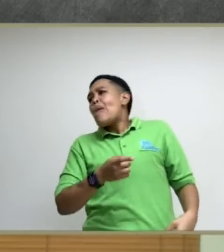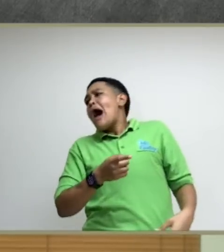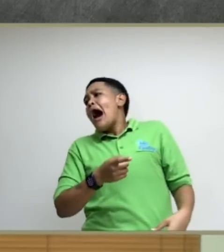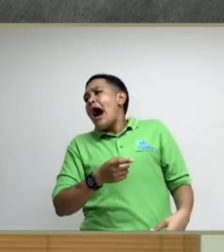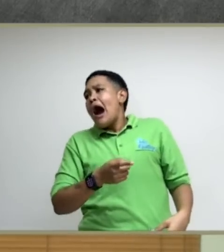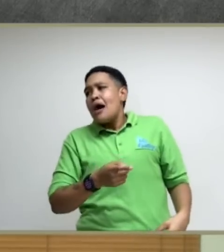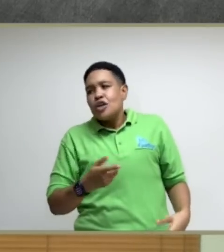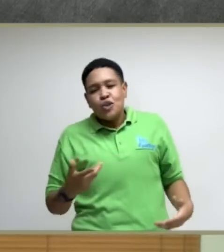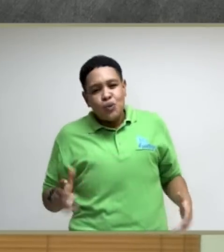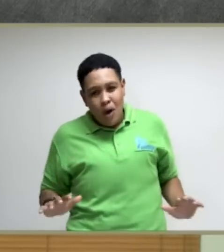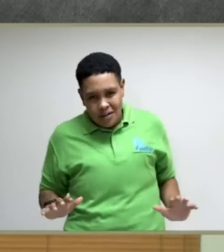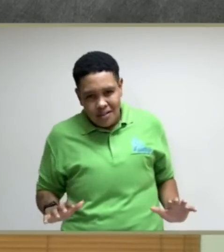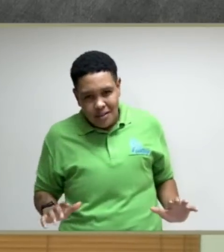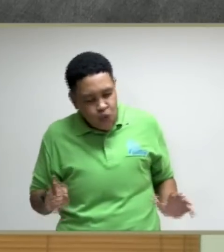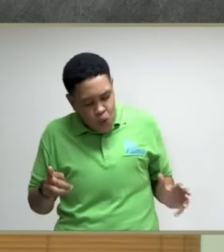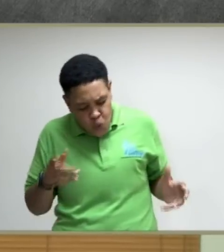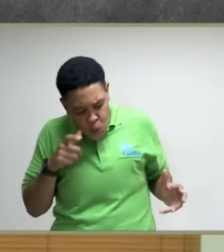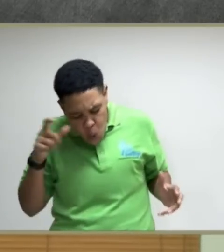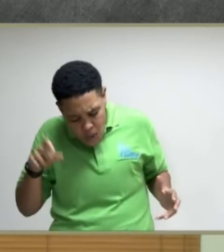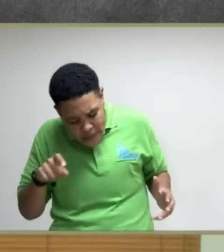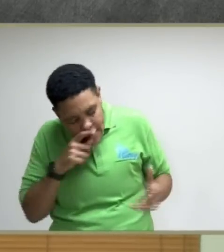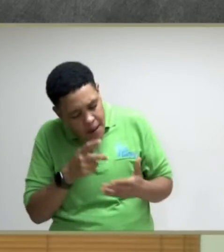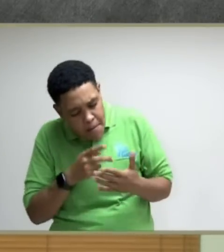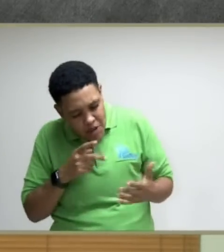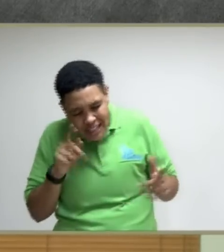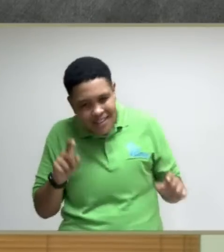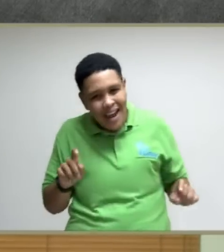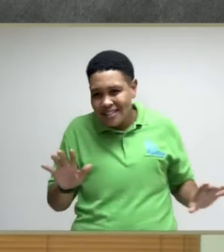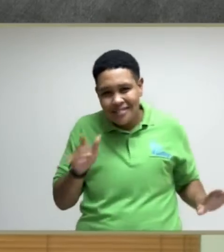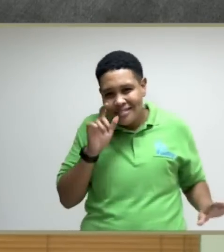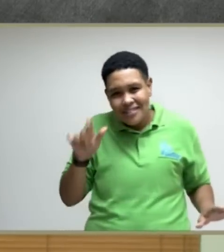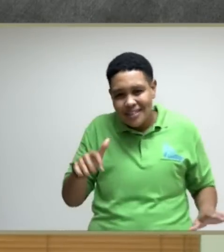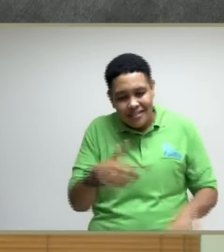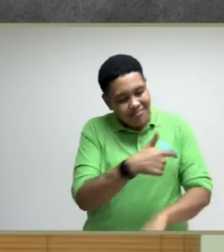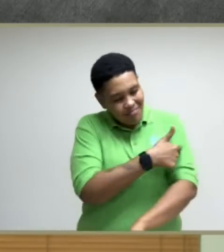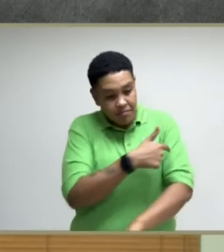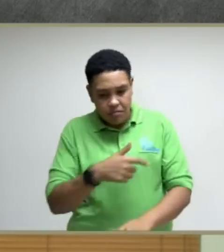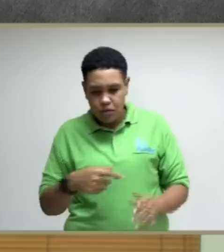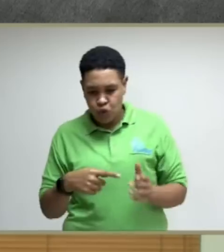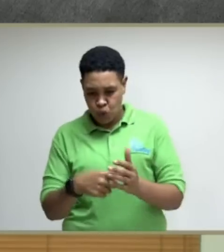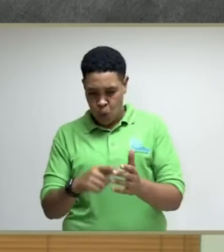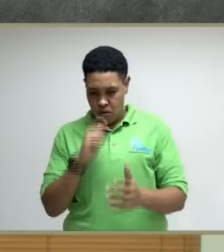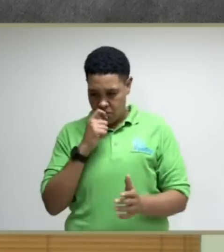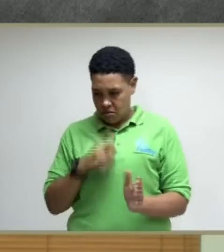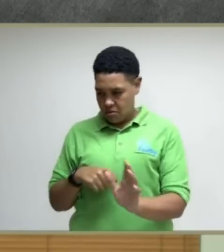that. So you don't need a pre-test. You can be vaccinated.